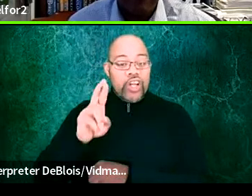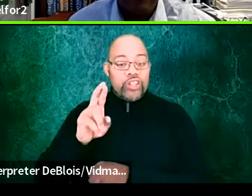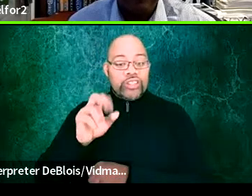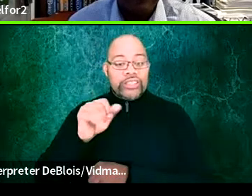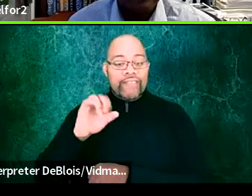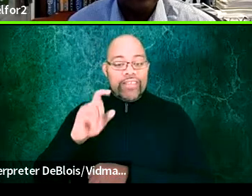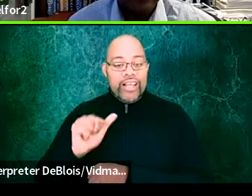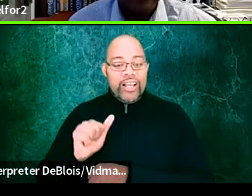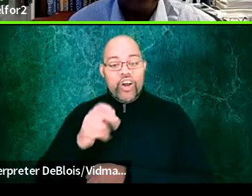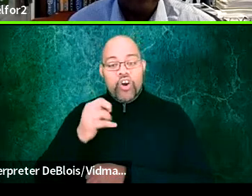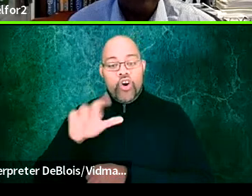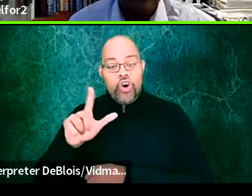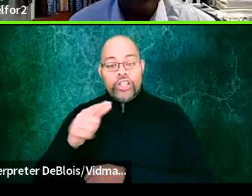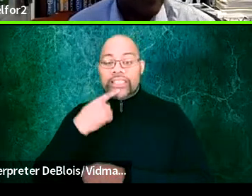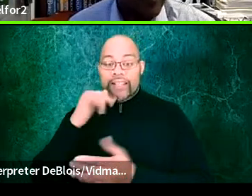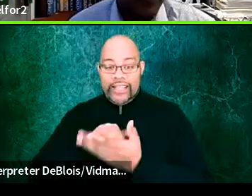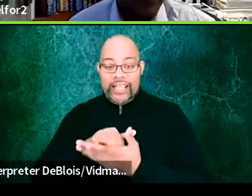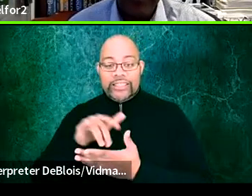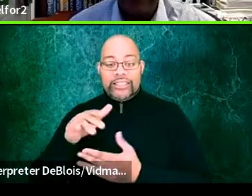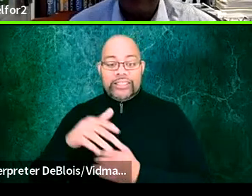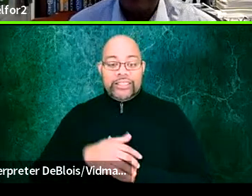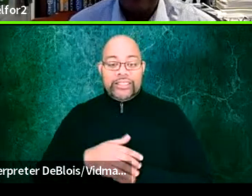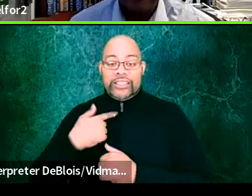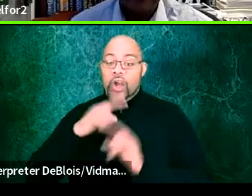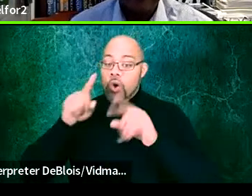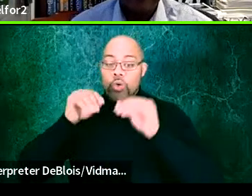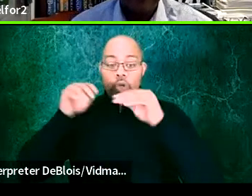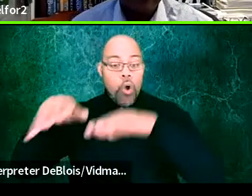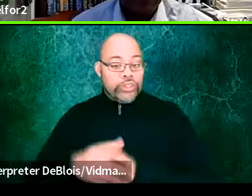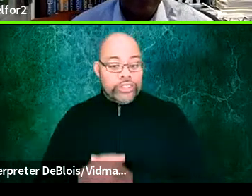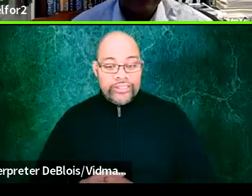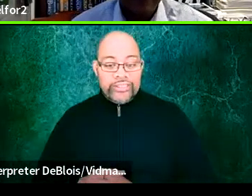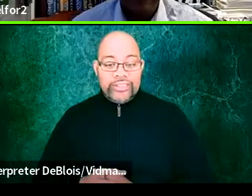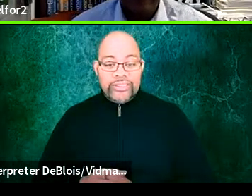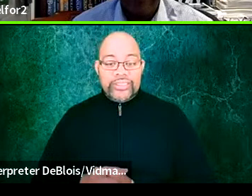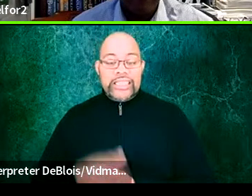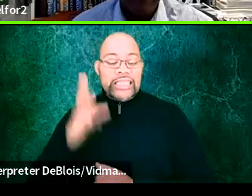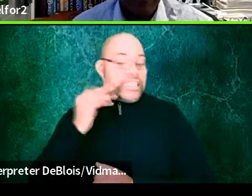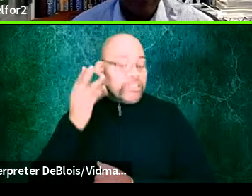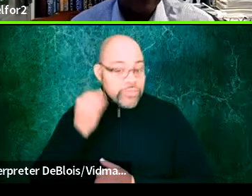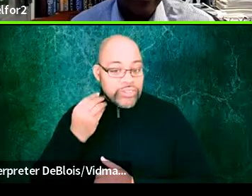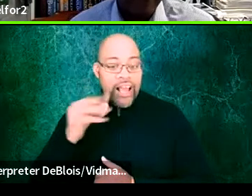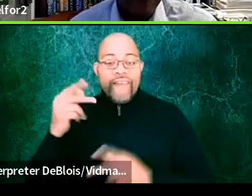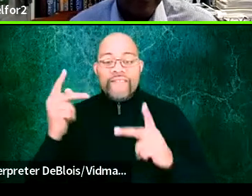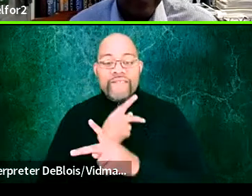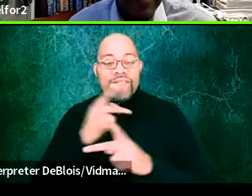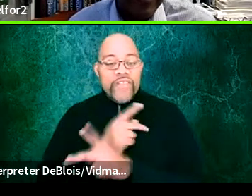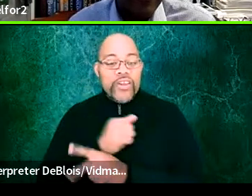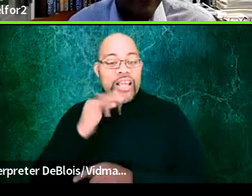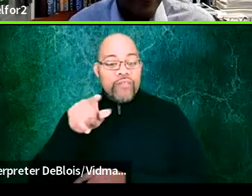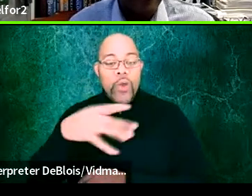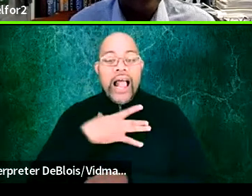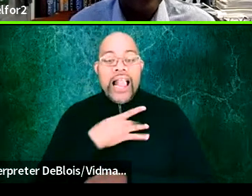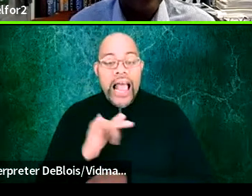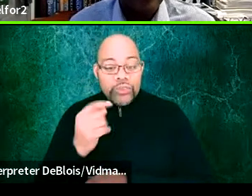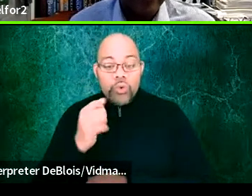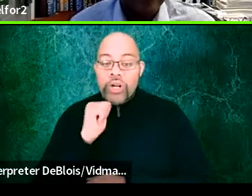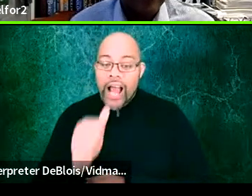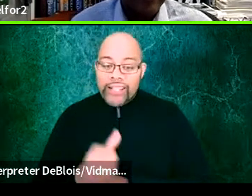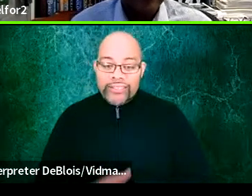Sylvia Earle said that. She's like, go to the ocean, experience it, and figure out if you like it or